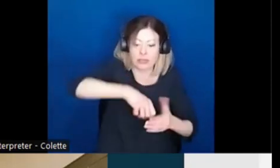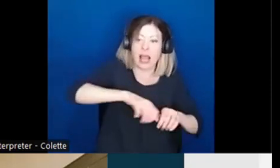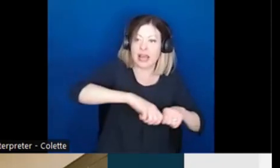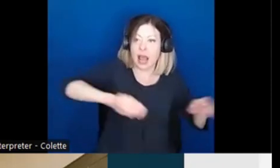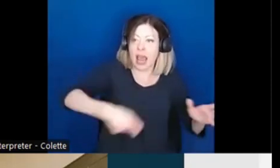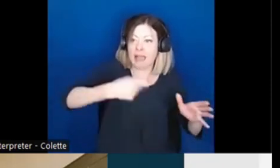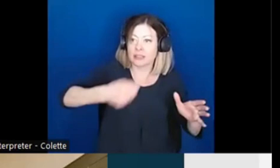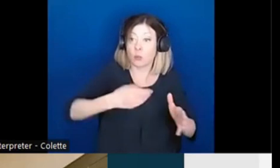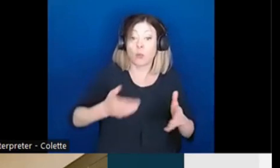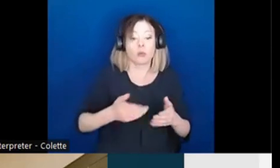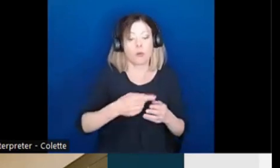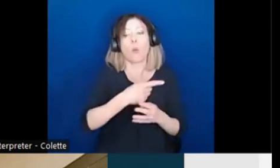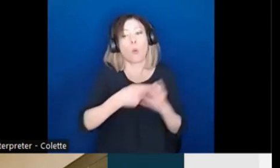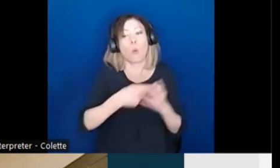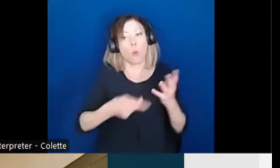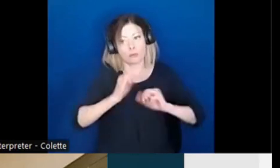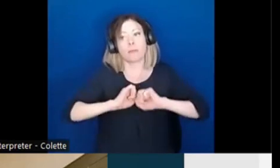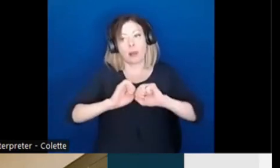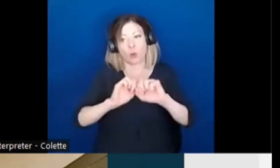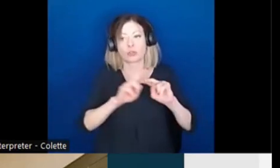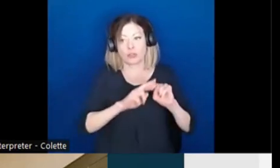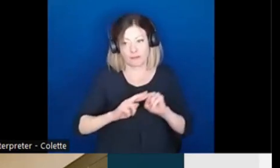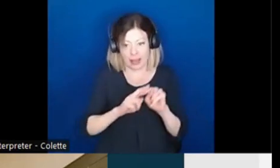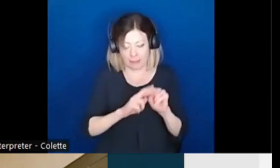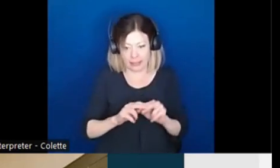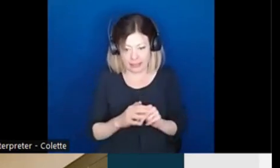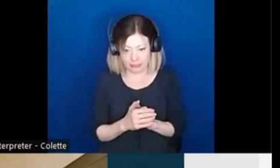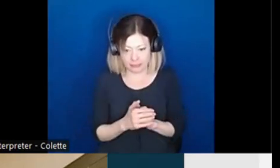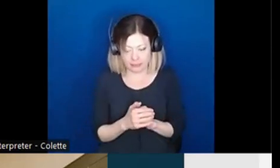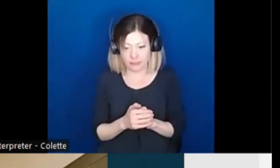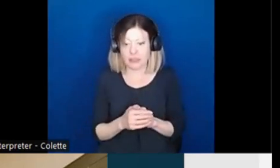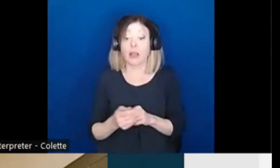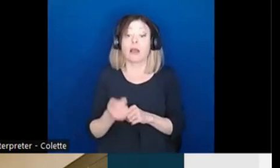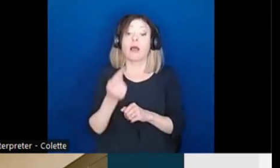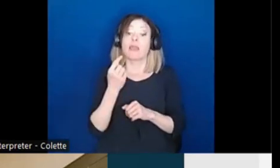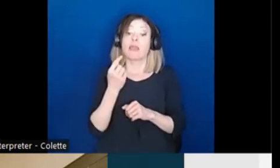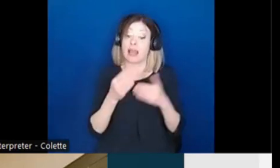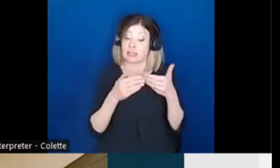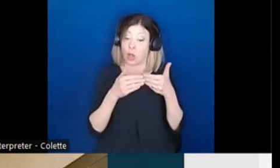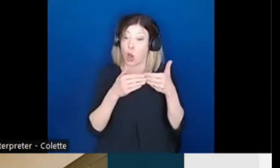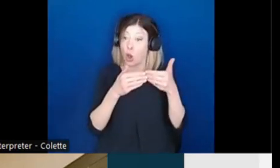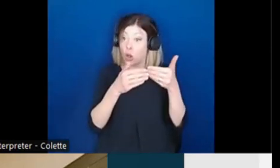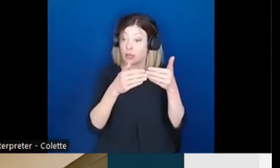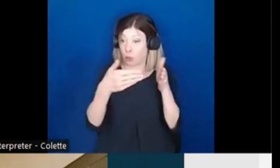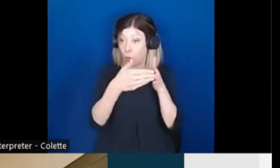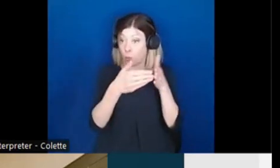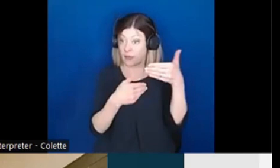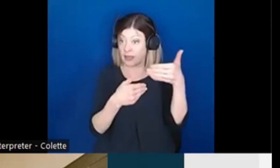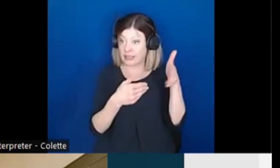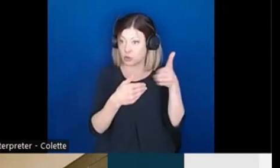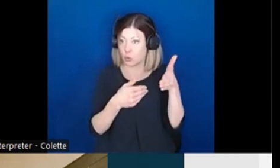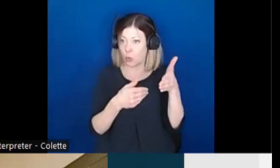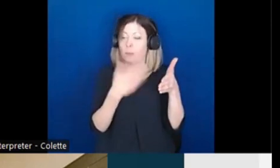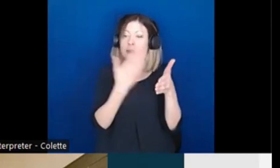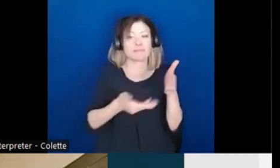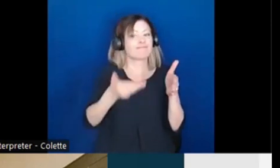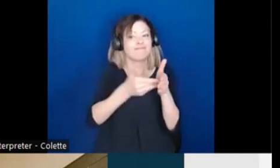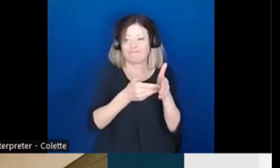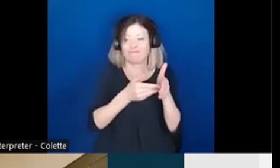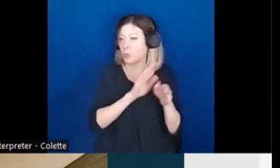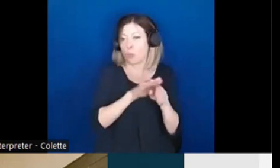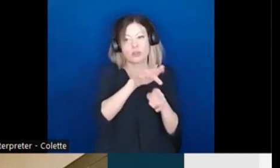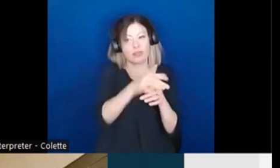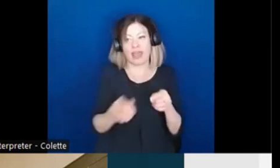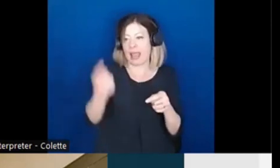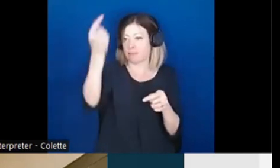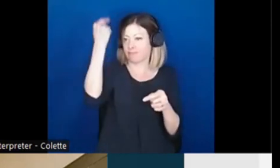have a door that leads from it that wouldn't have been there then. There's a cabinet with a kind of a glass